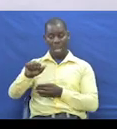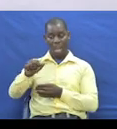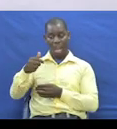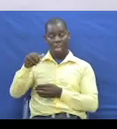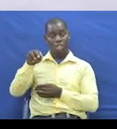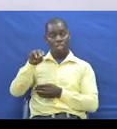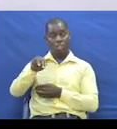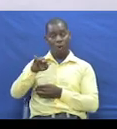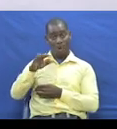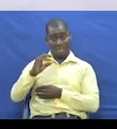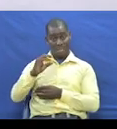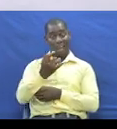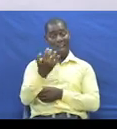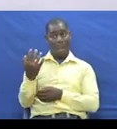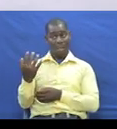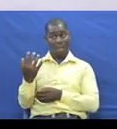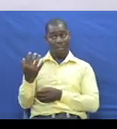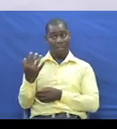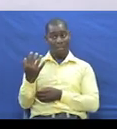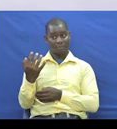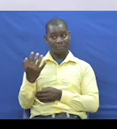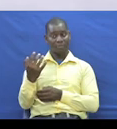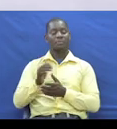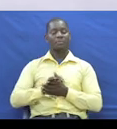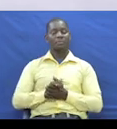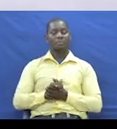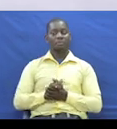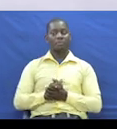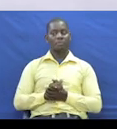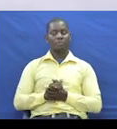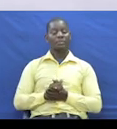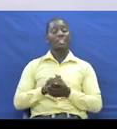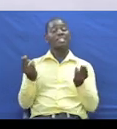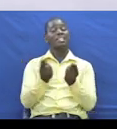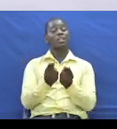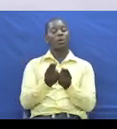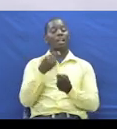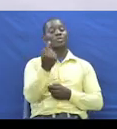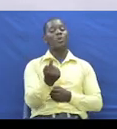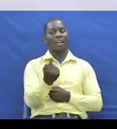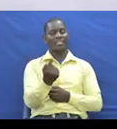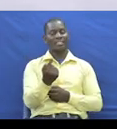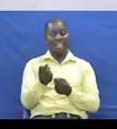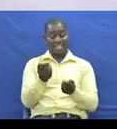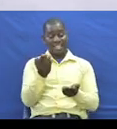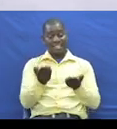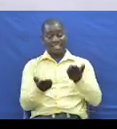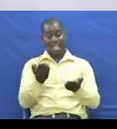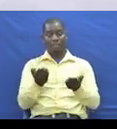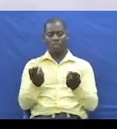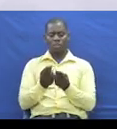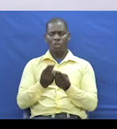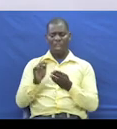which is the atomic number, sorry, this is Z, and here the Z, which is the atomic number, is equals to 1, remain